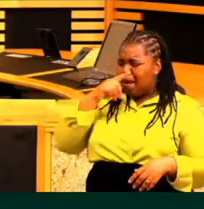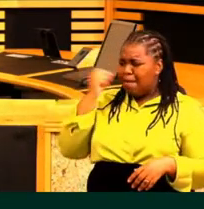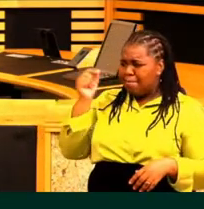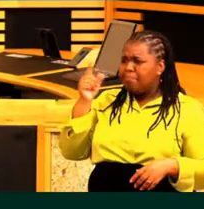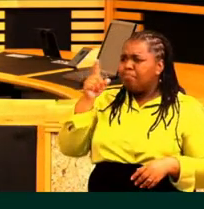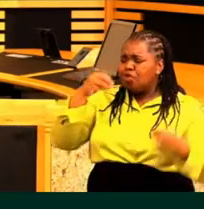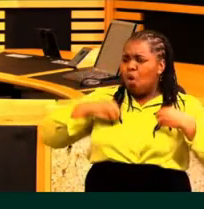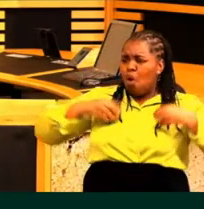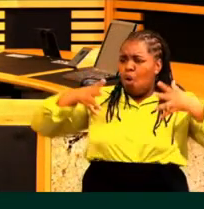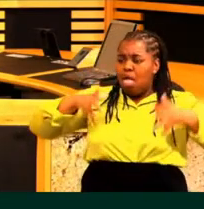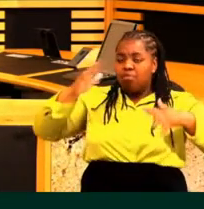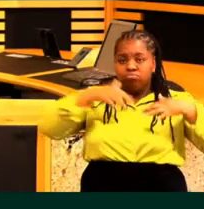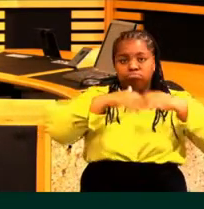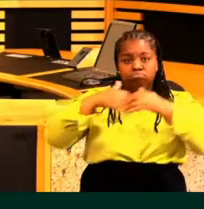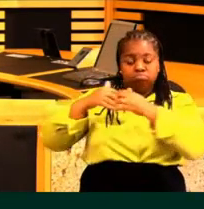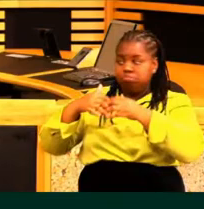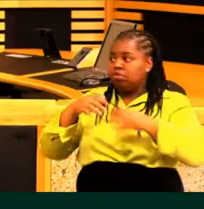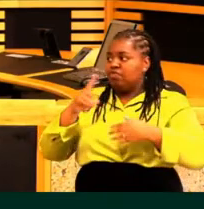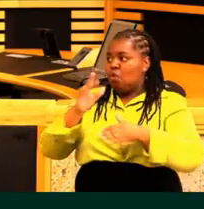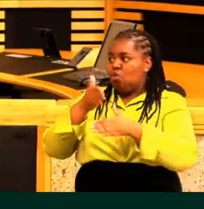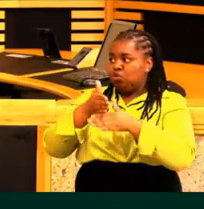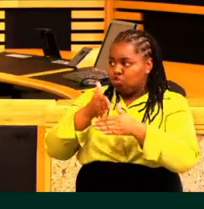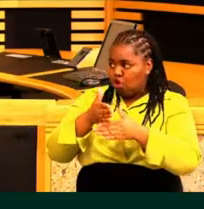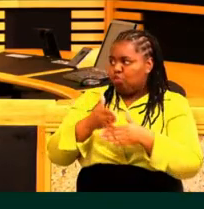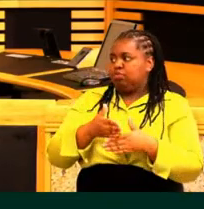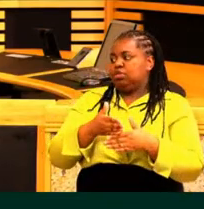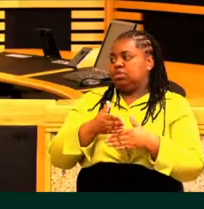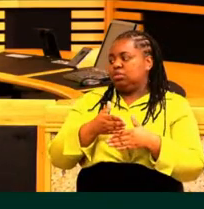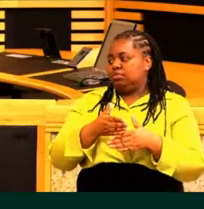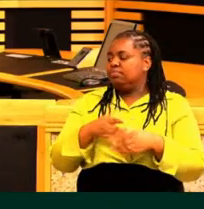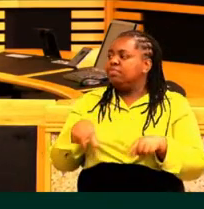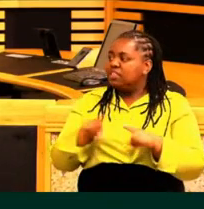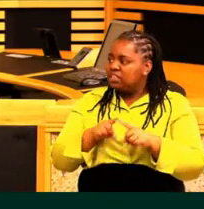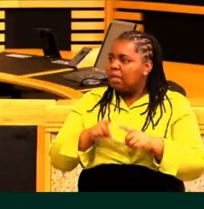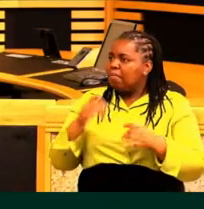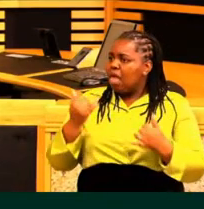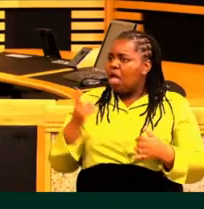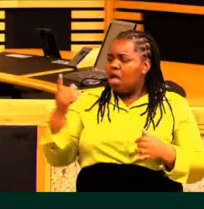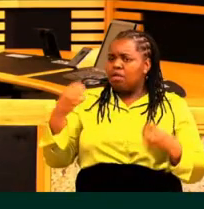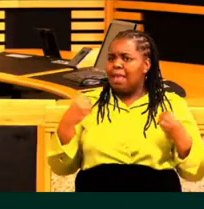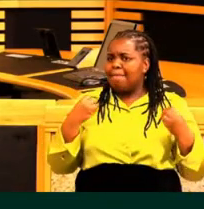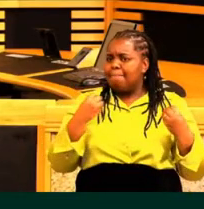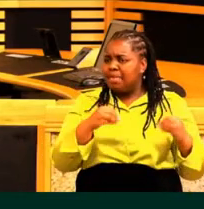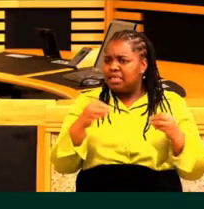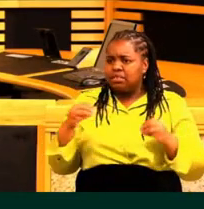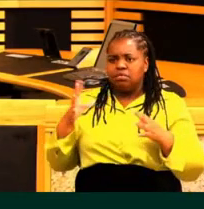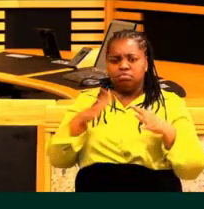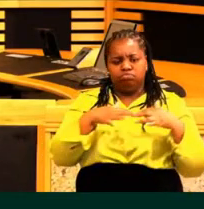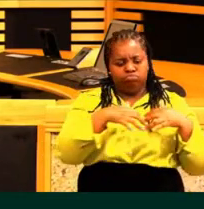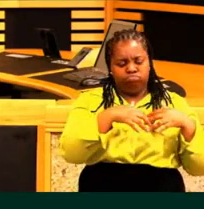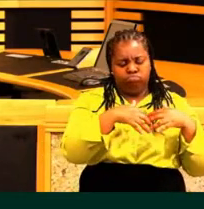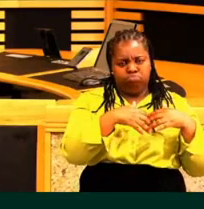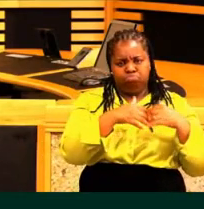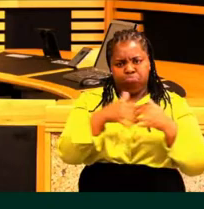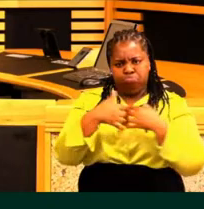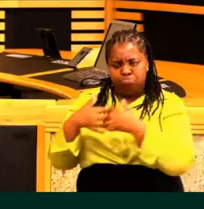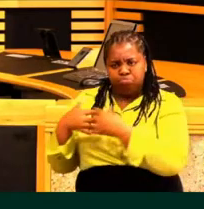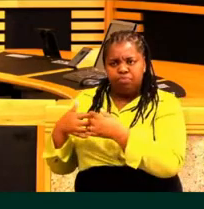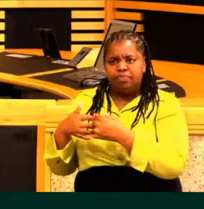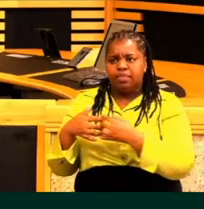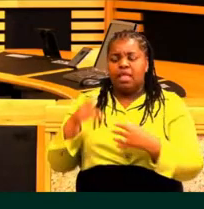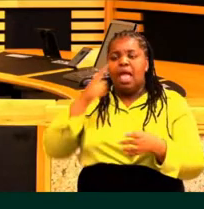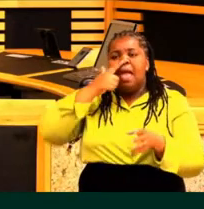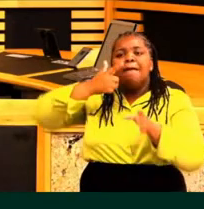an entrepreneur who has created for under jobs and he's also busy with the establishing a